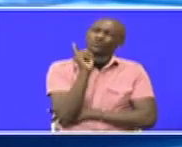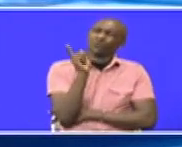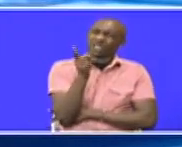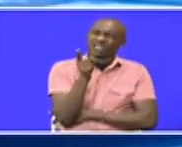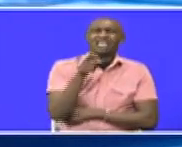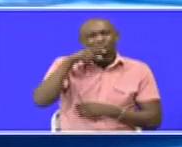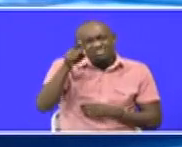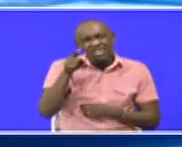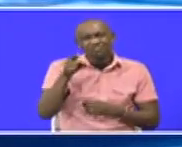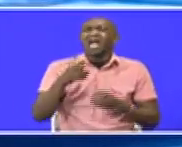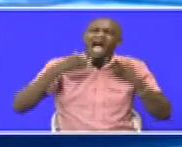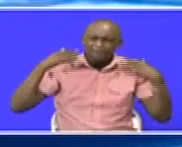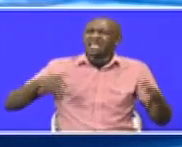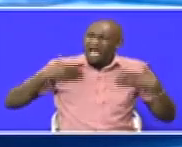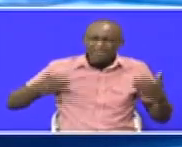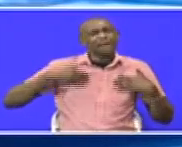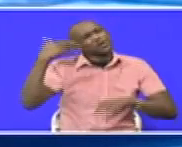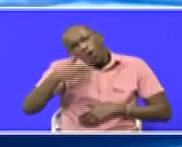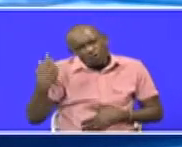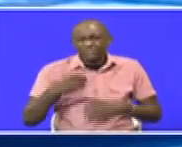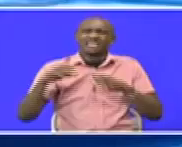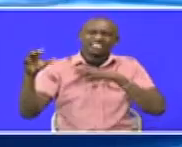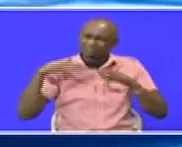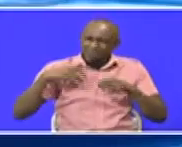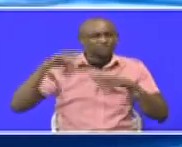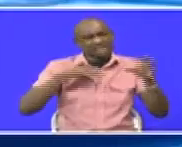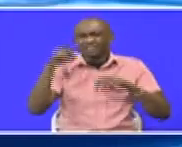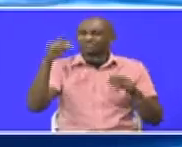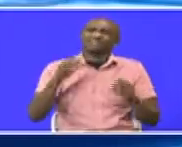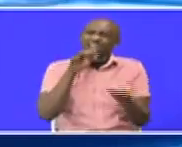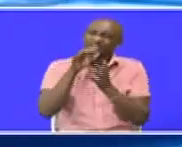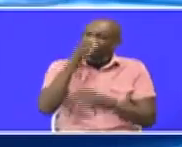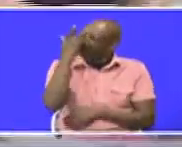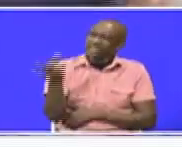of being too happy and out of touch with the suffering of Kenyans.